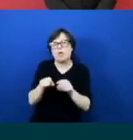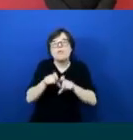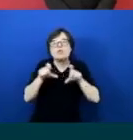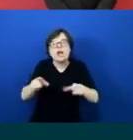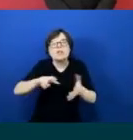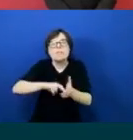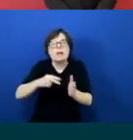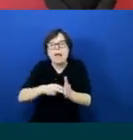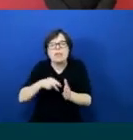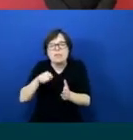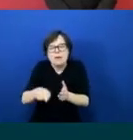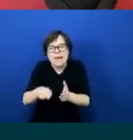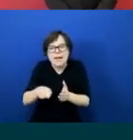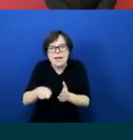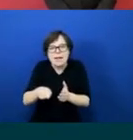easily implemented.